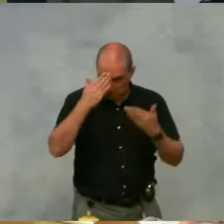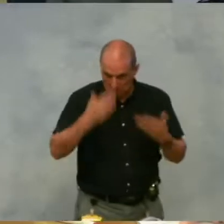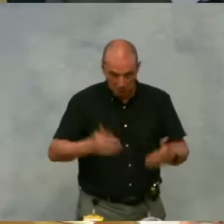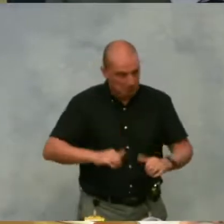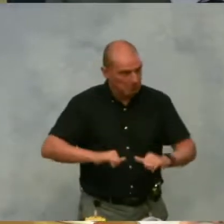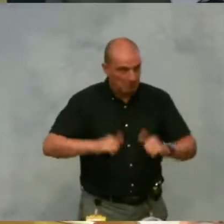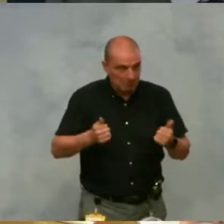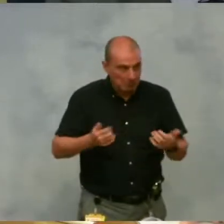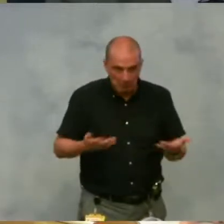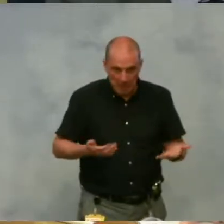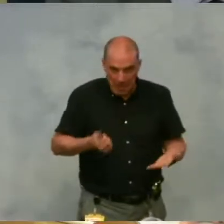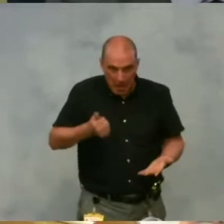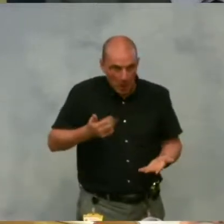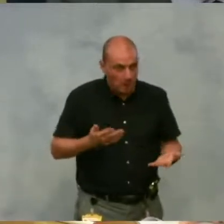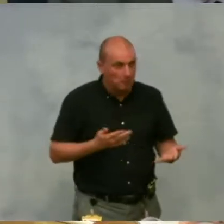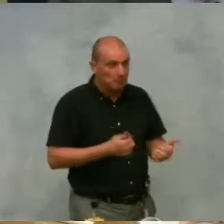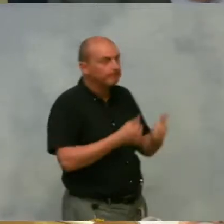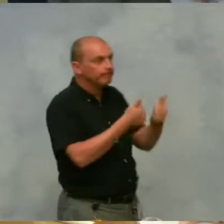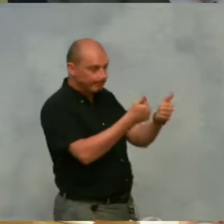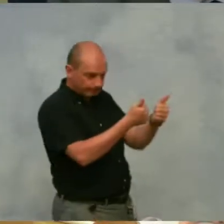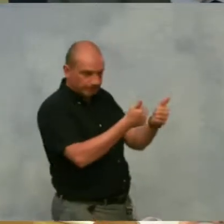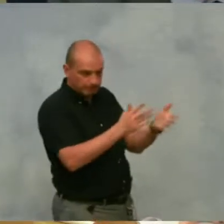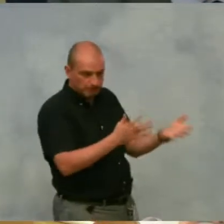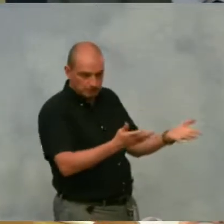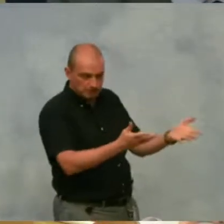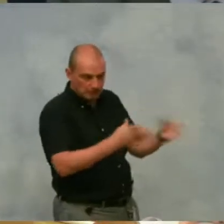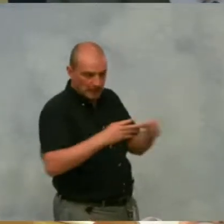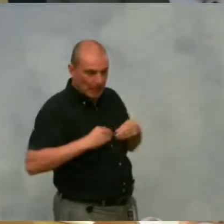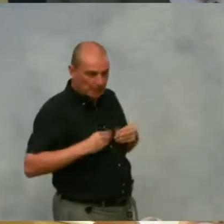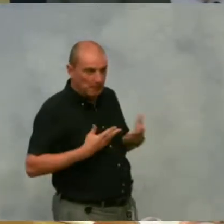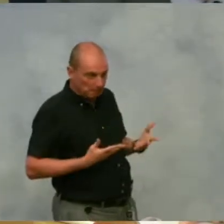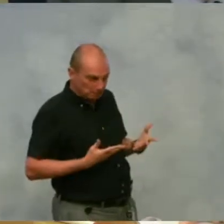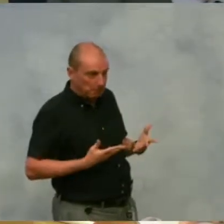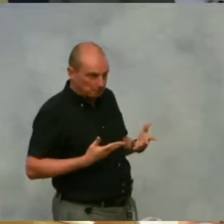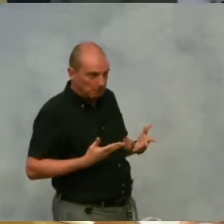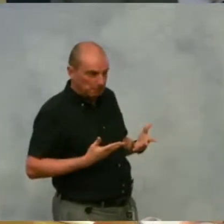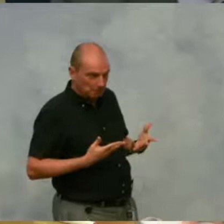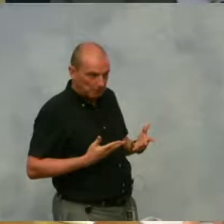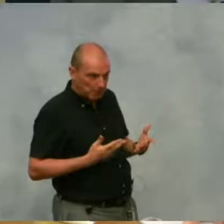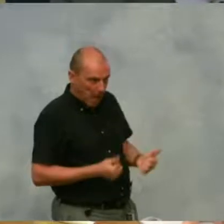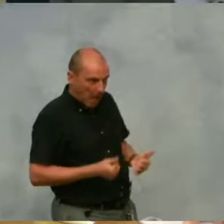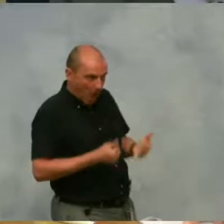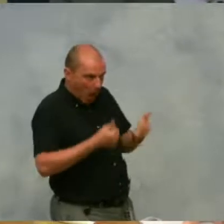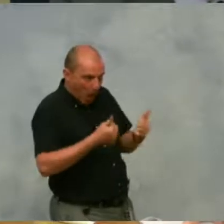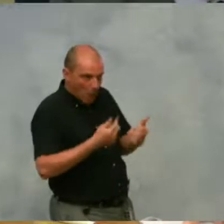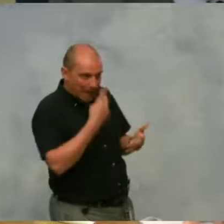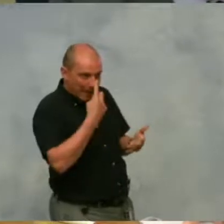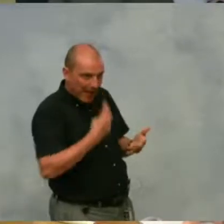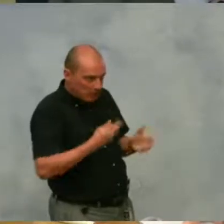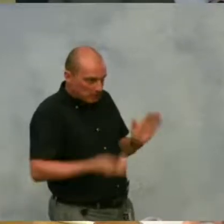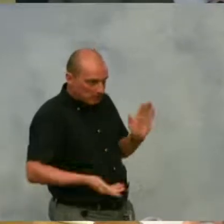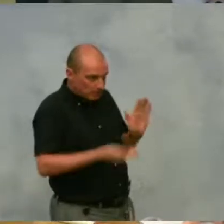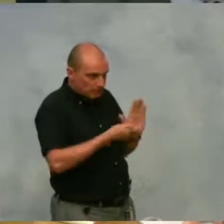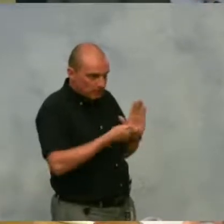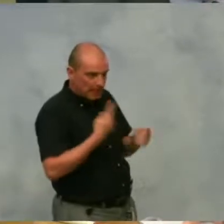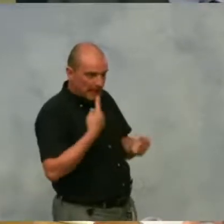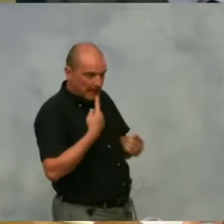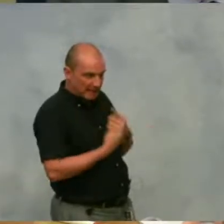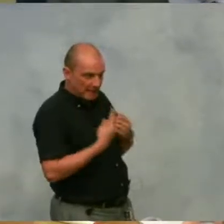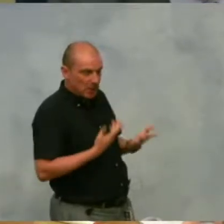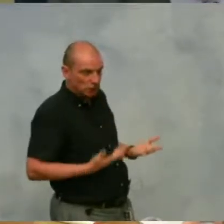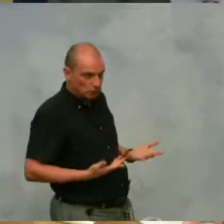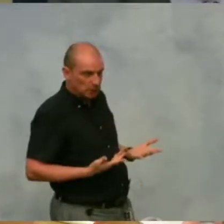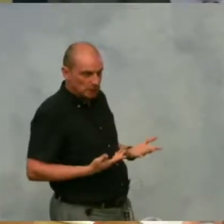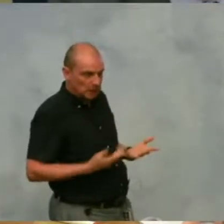happy to take that away and look at how that can be strengthened. What I would say is that in the